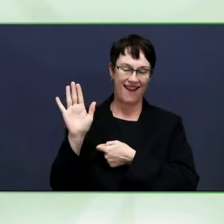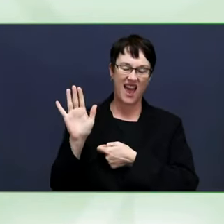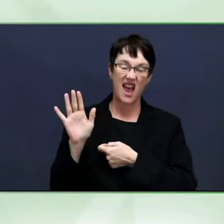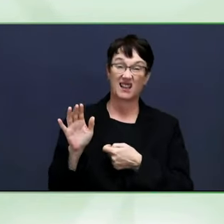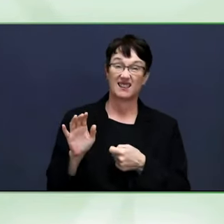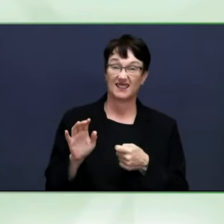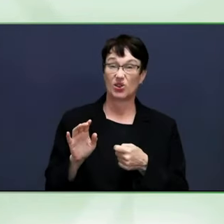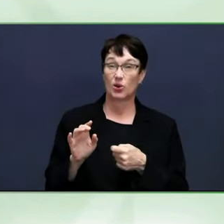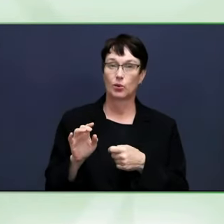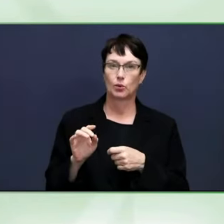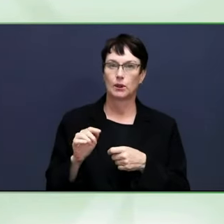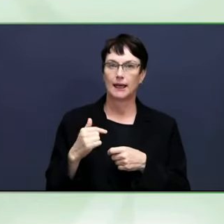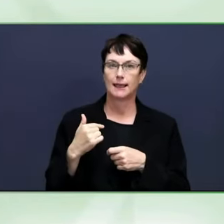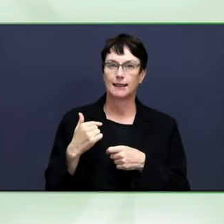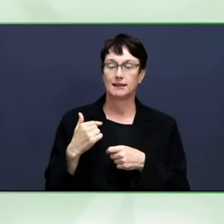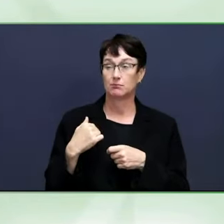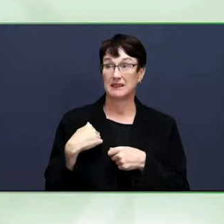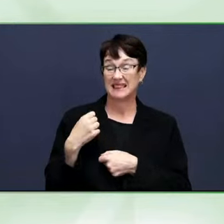field of